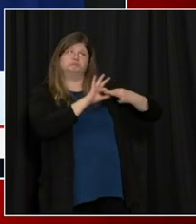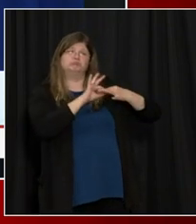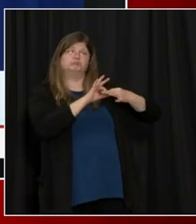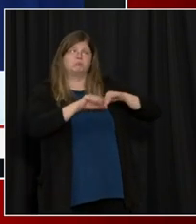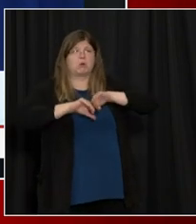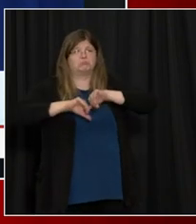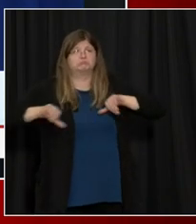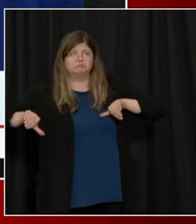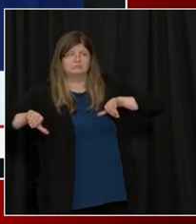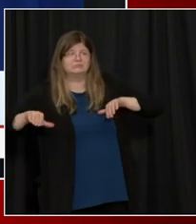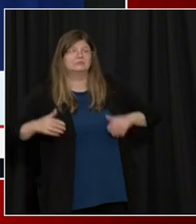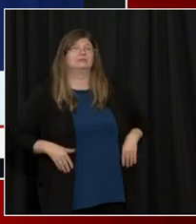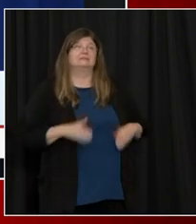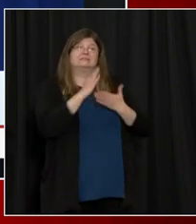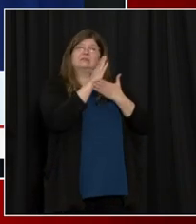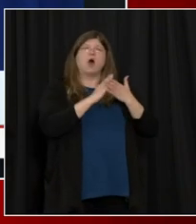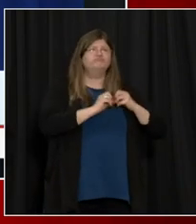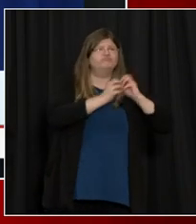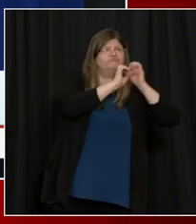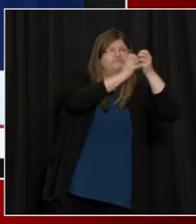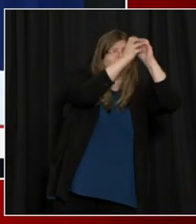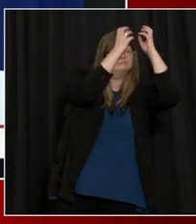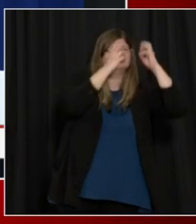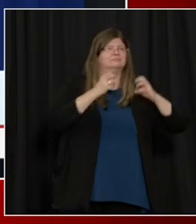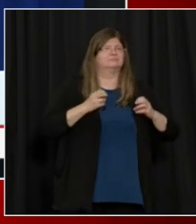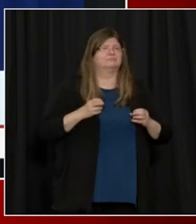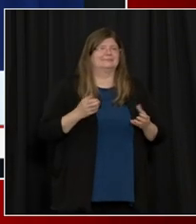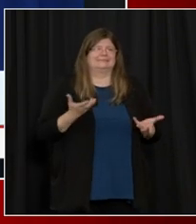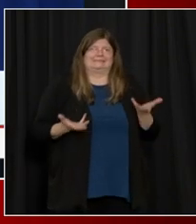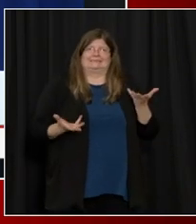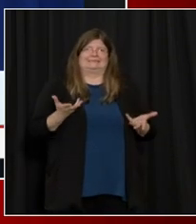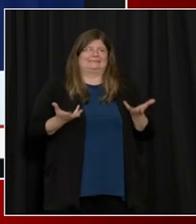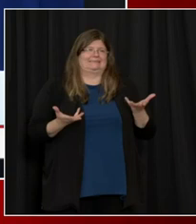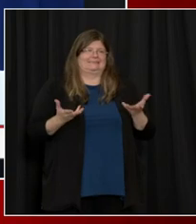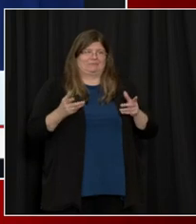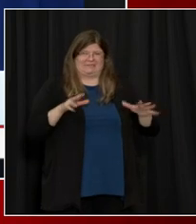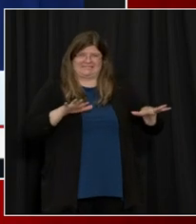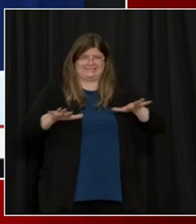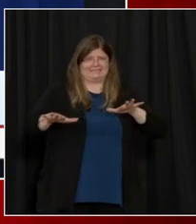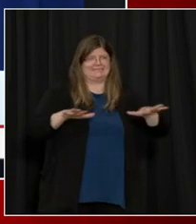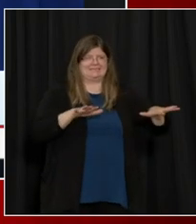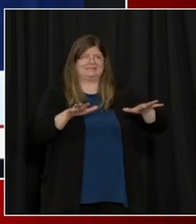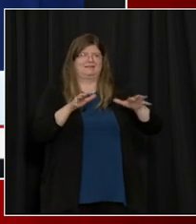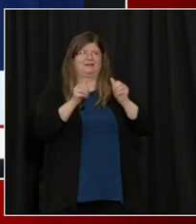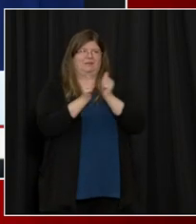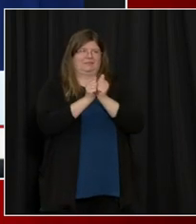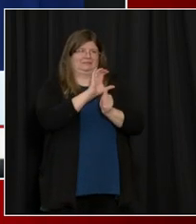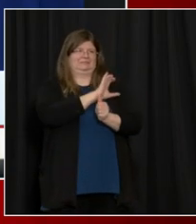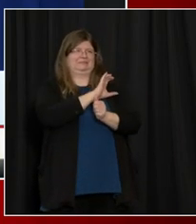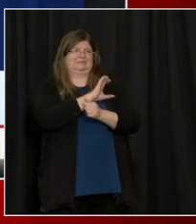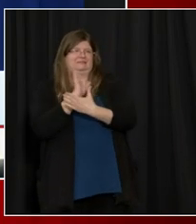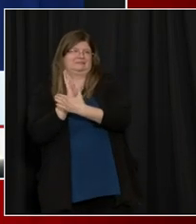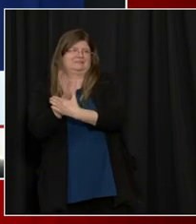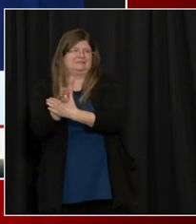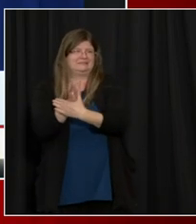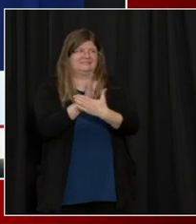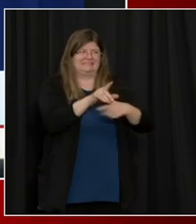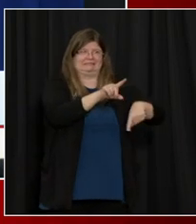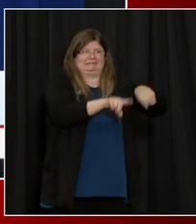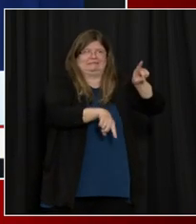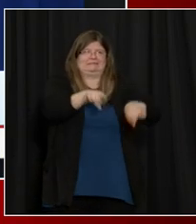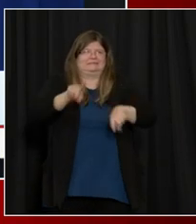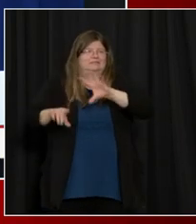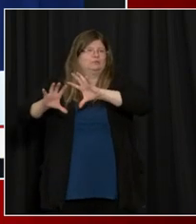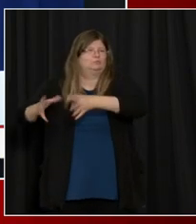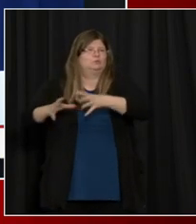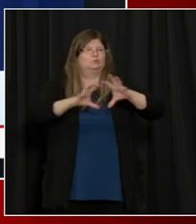people who are not being compliant, and it requires a little bit more intervention by the police. So it's a mixed bag, I would say. And I've